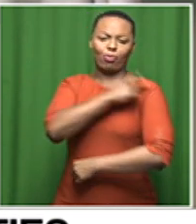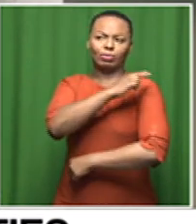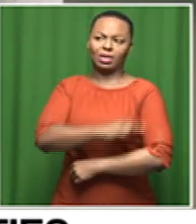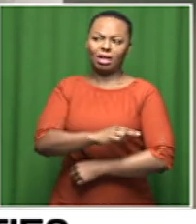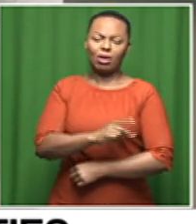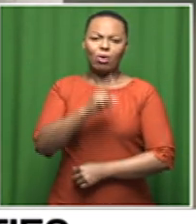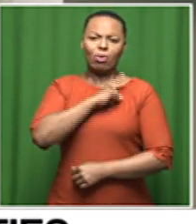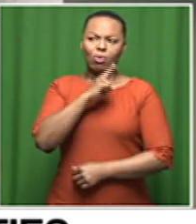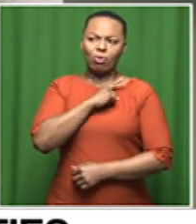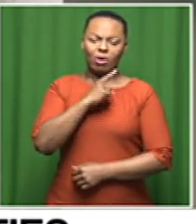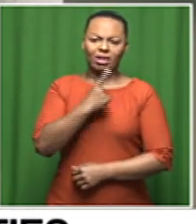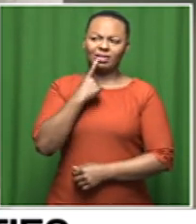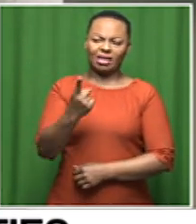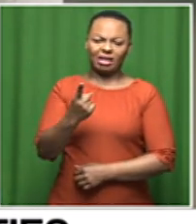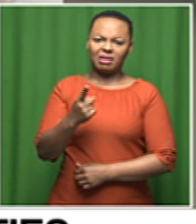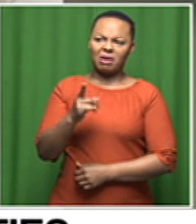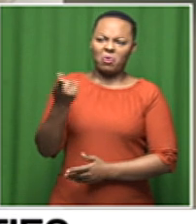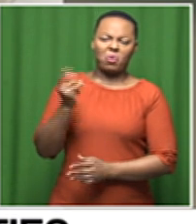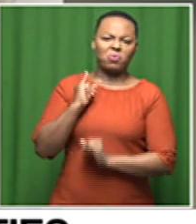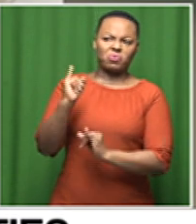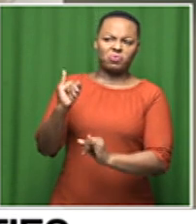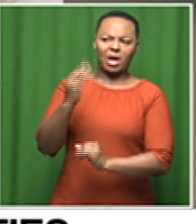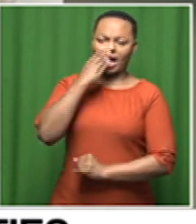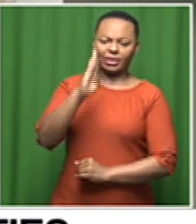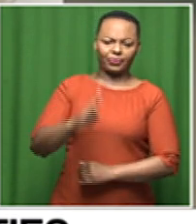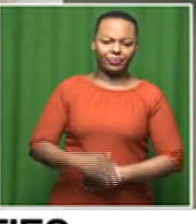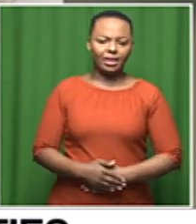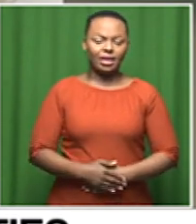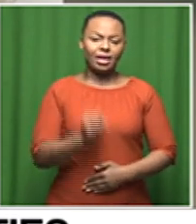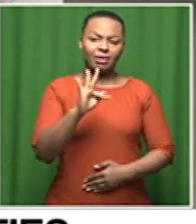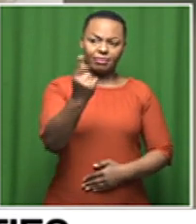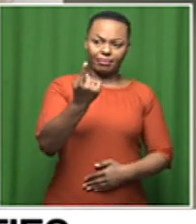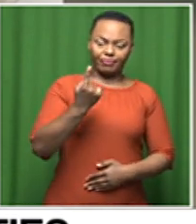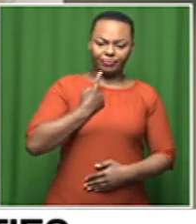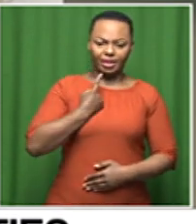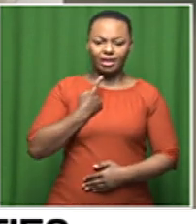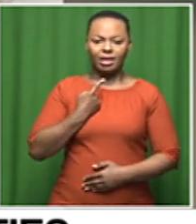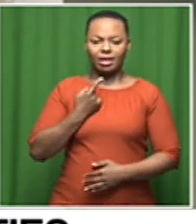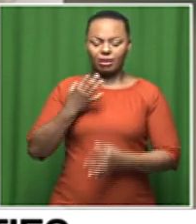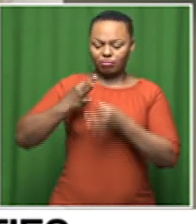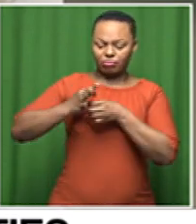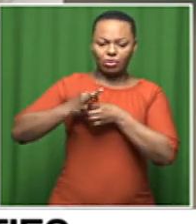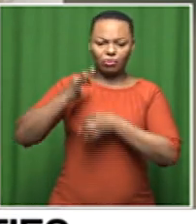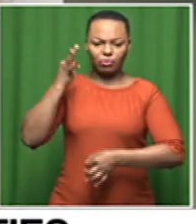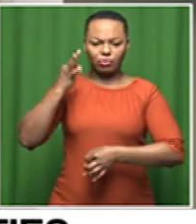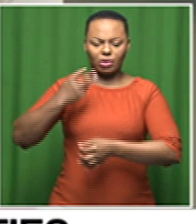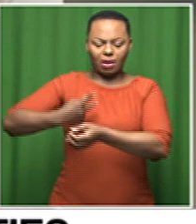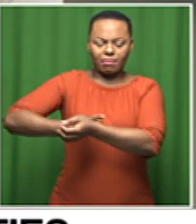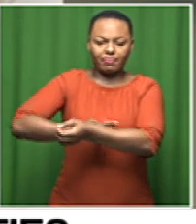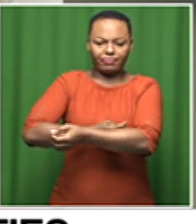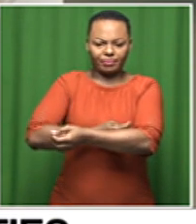from them? If you come to me and you need to do something to me, maybe a drip, you need to insert a drip, or